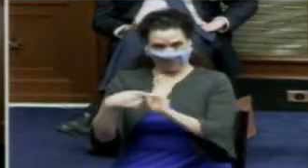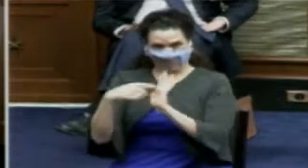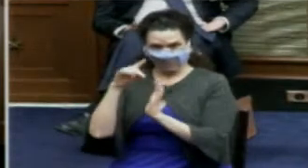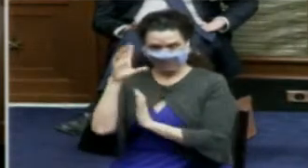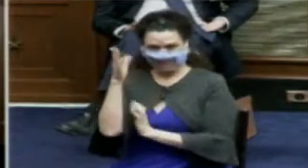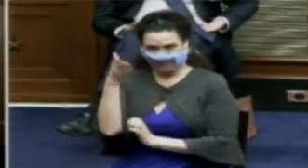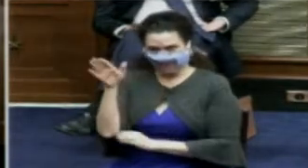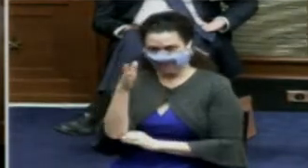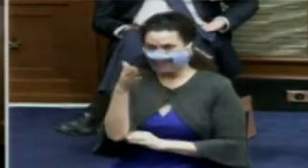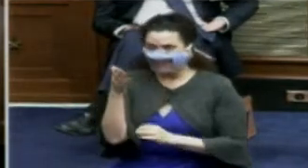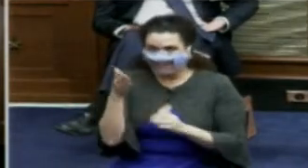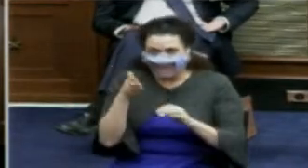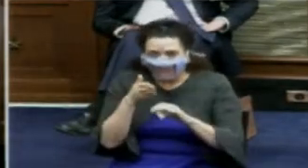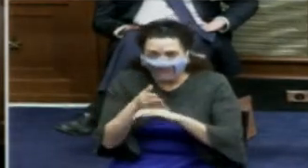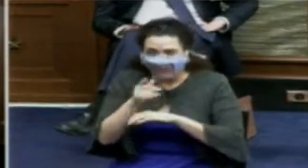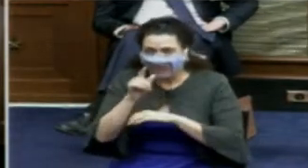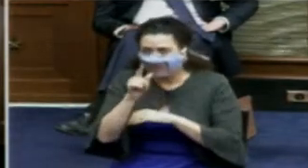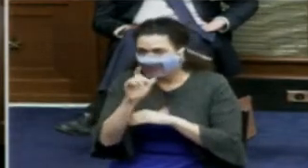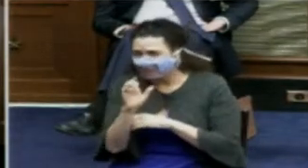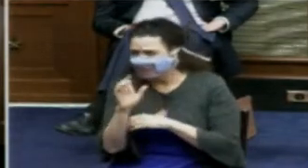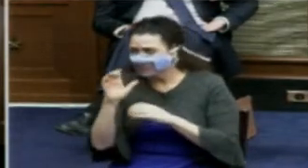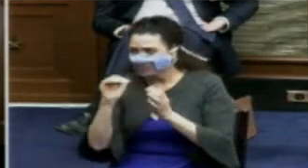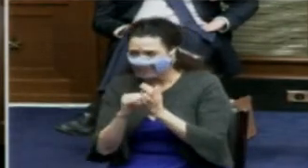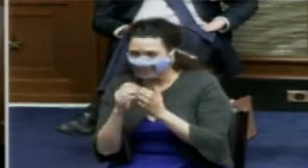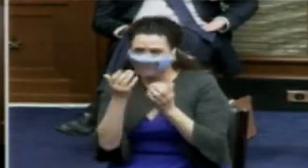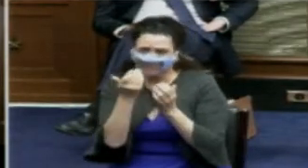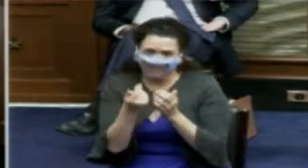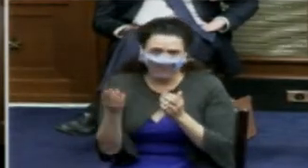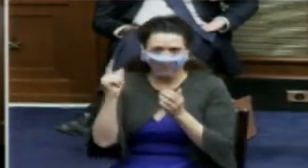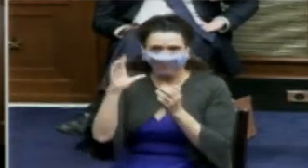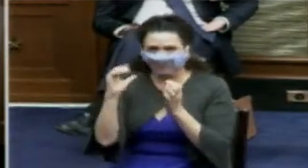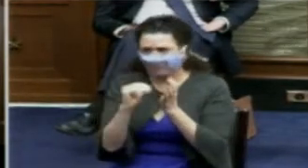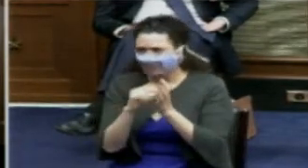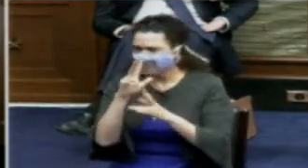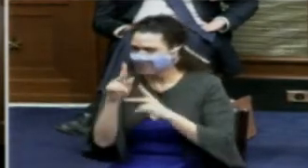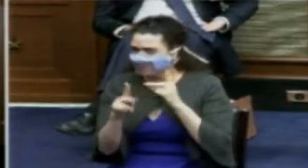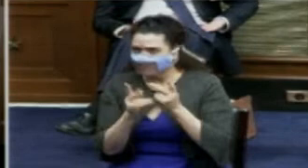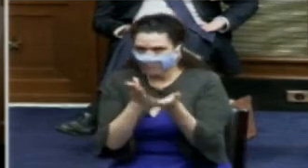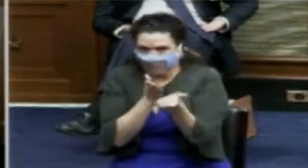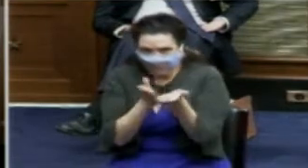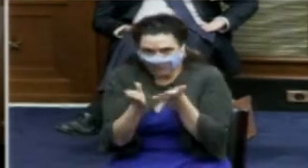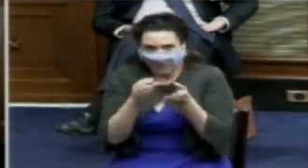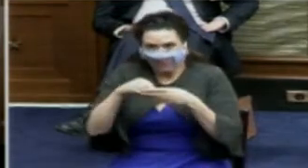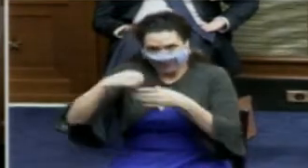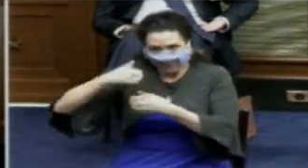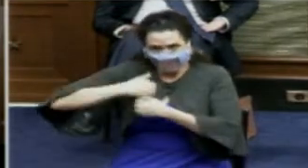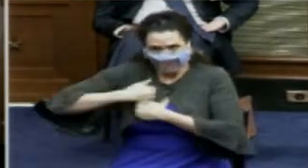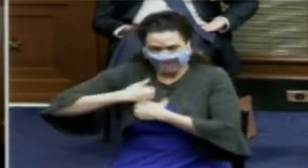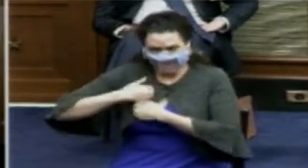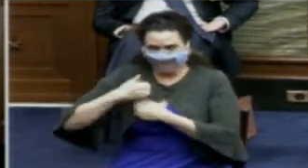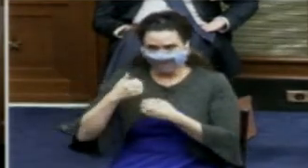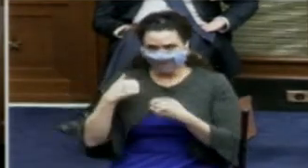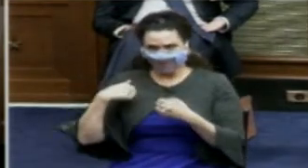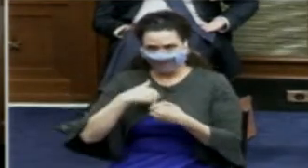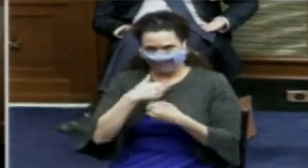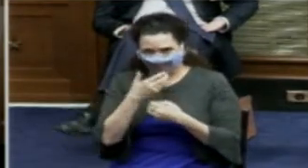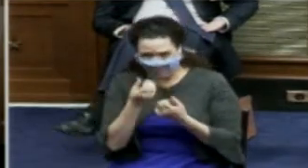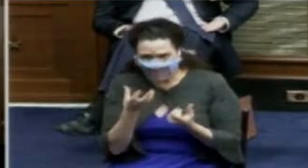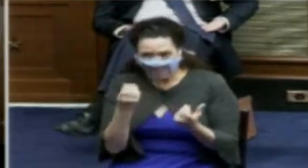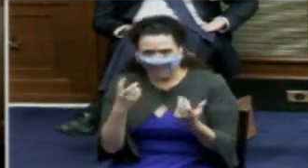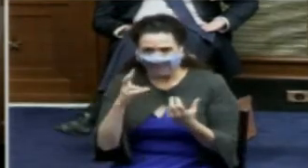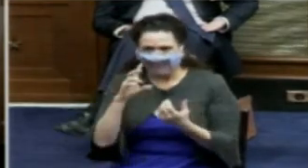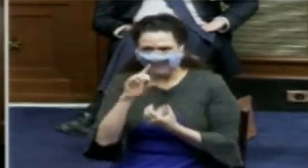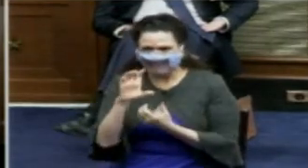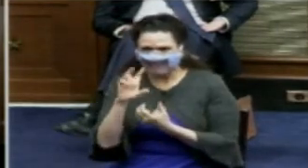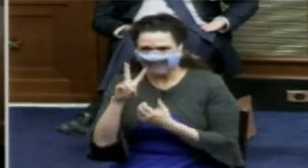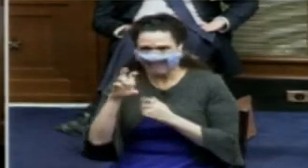military. Today, there are 30,000 living DC residents who are veterans.